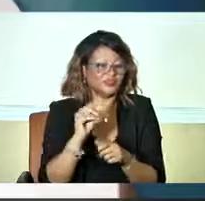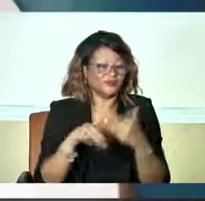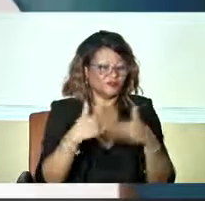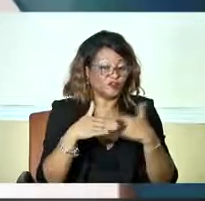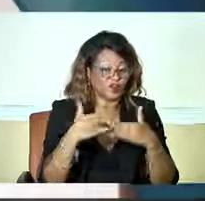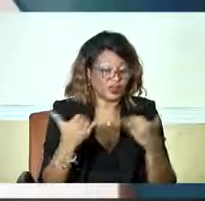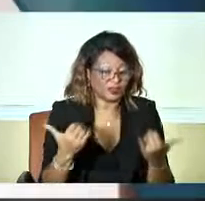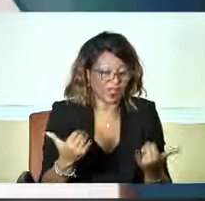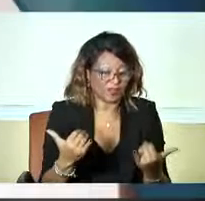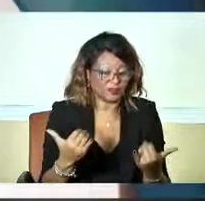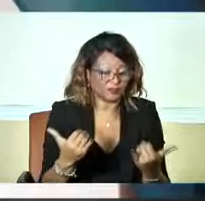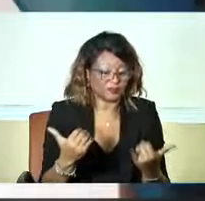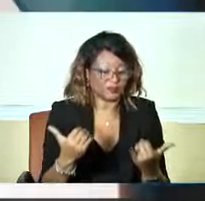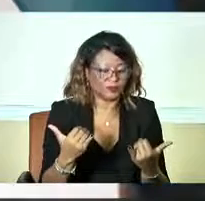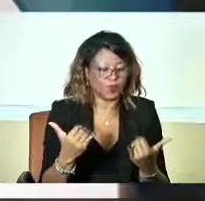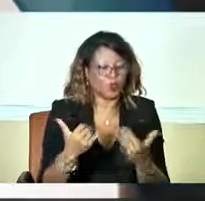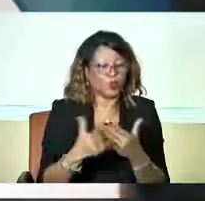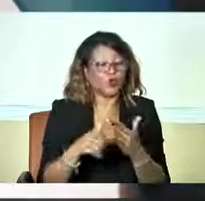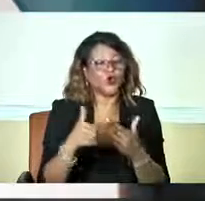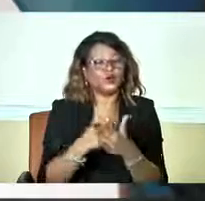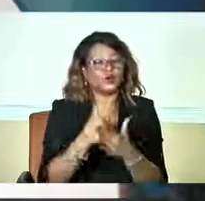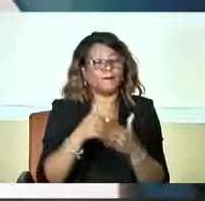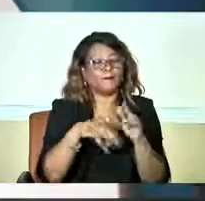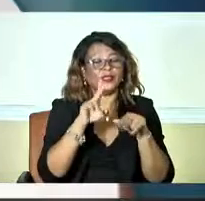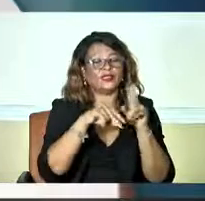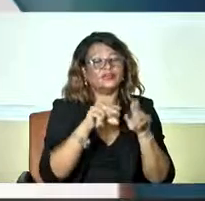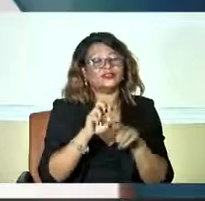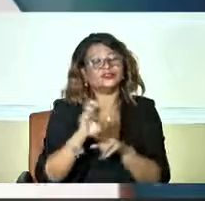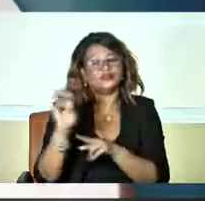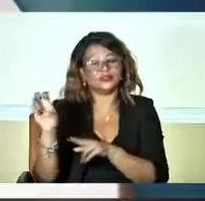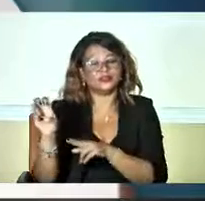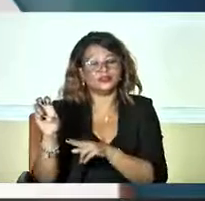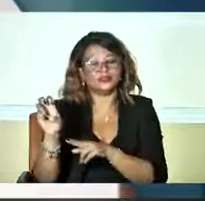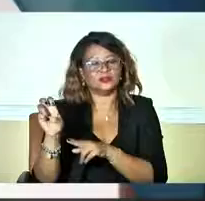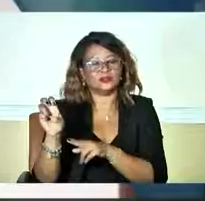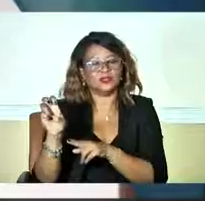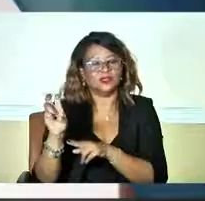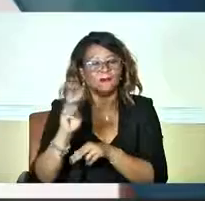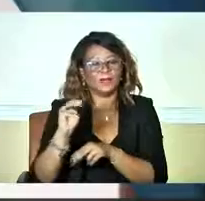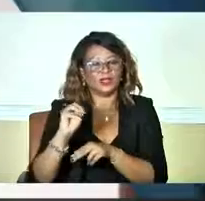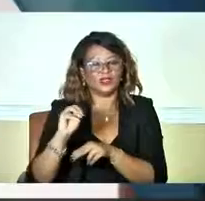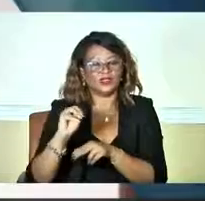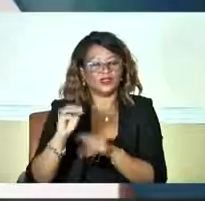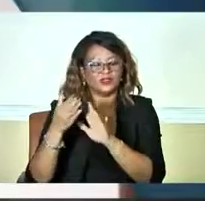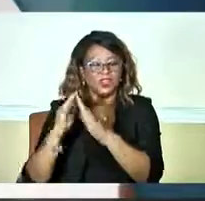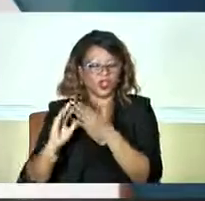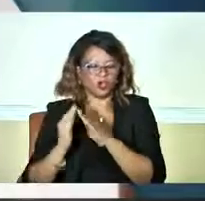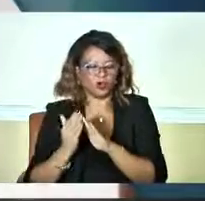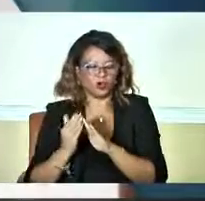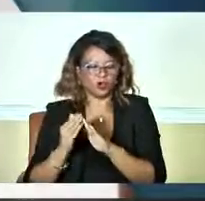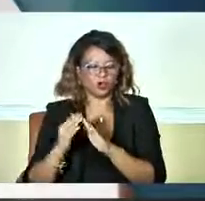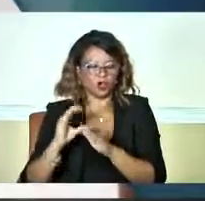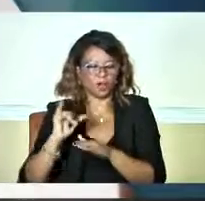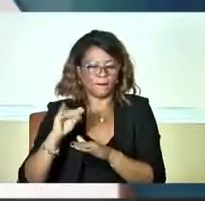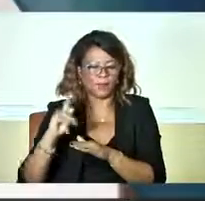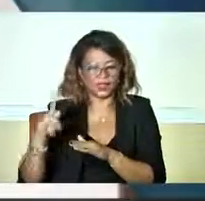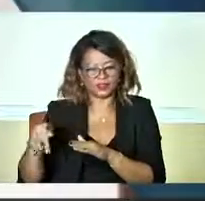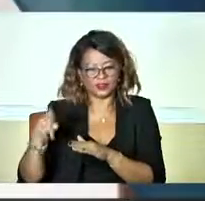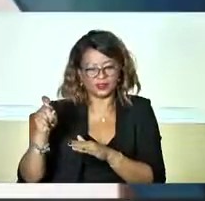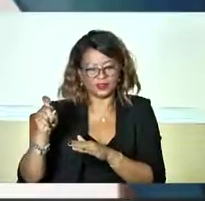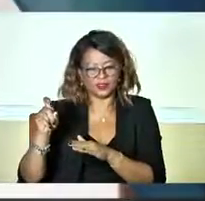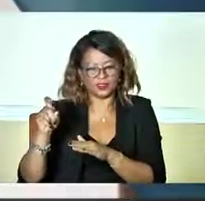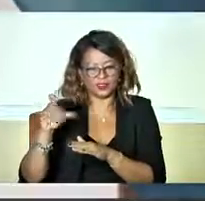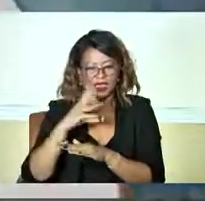then. We are rebuilding the East, the McLeanstown Administrative Complex, and